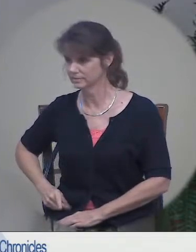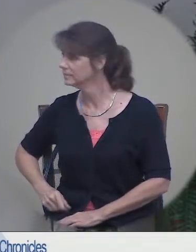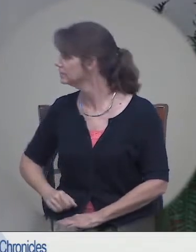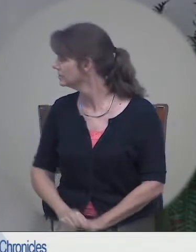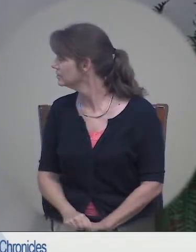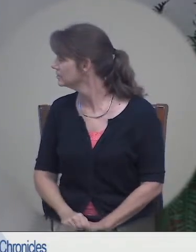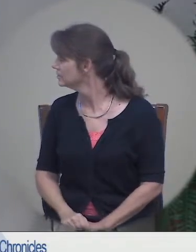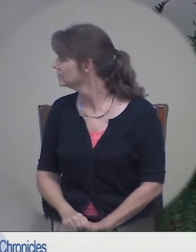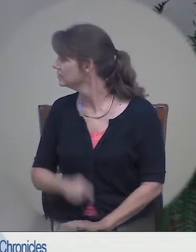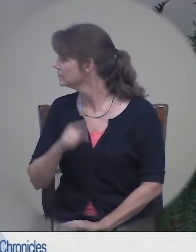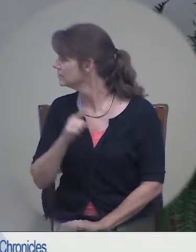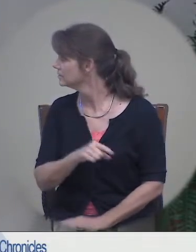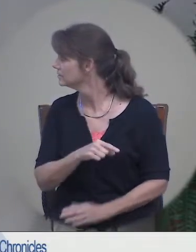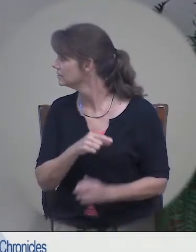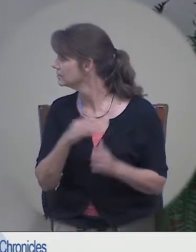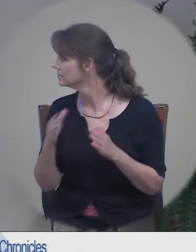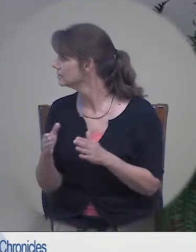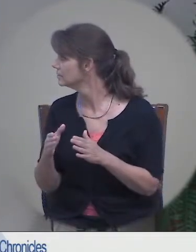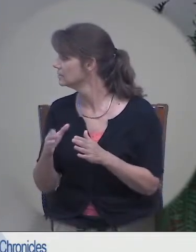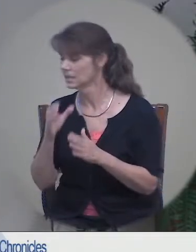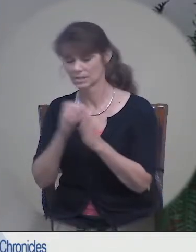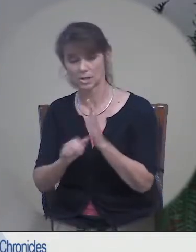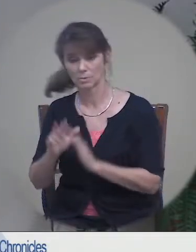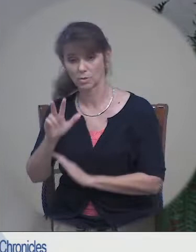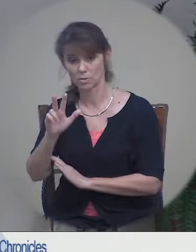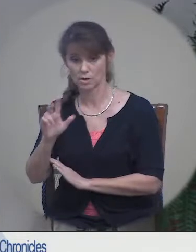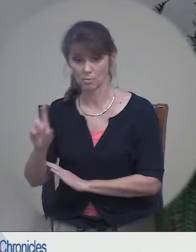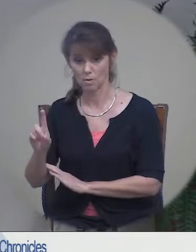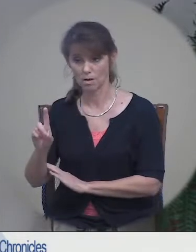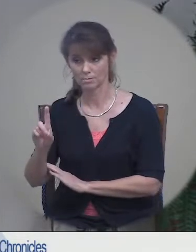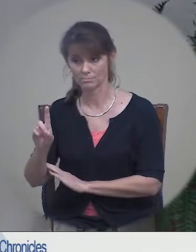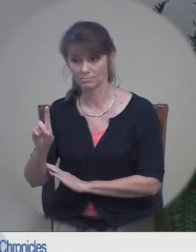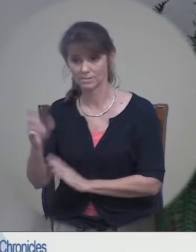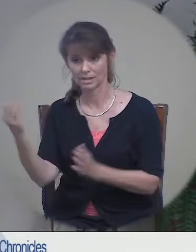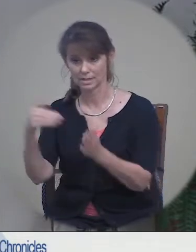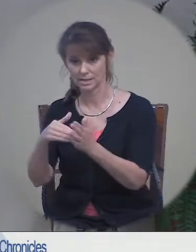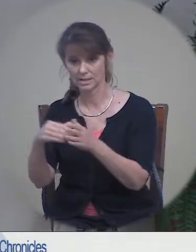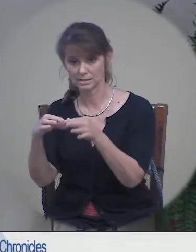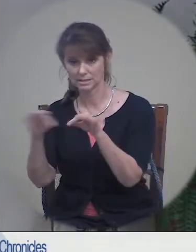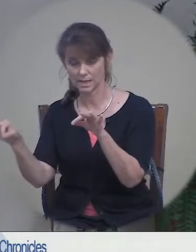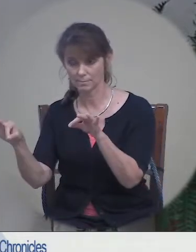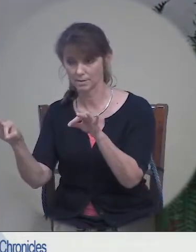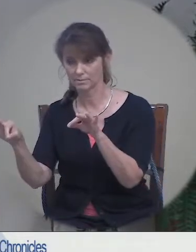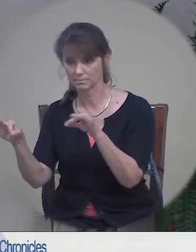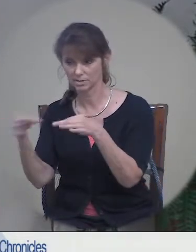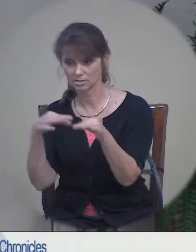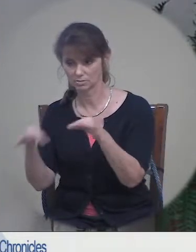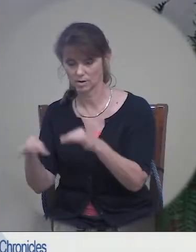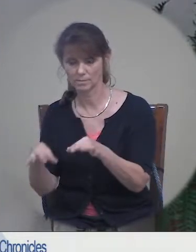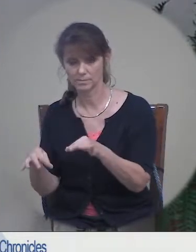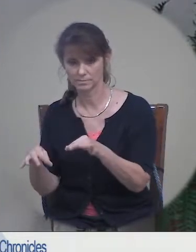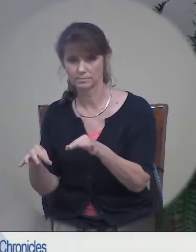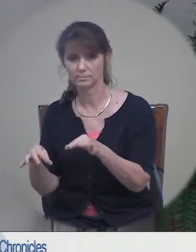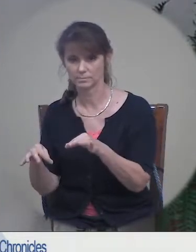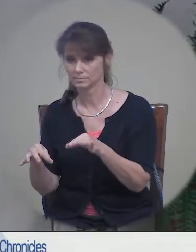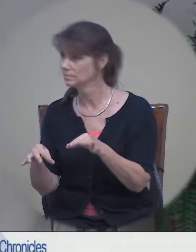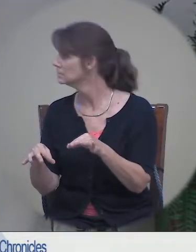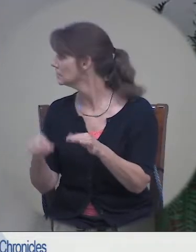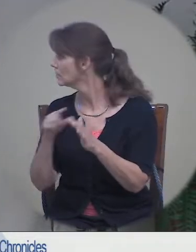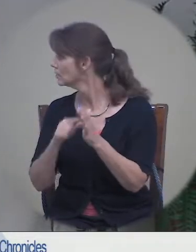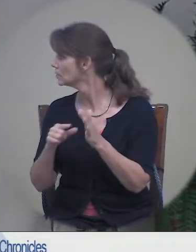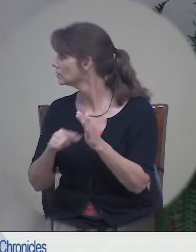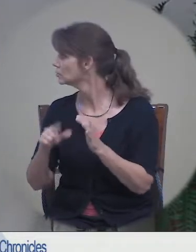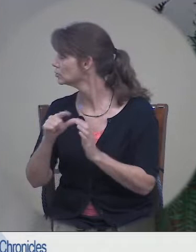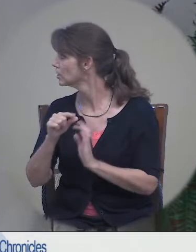31. At the end of chapter 31, we get another statement like that. Chapter 31, beginning verses 20 and